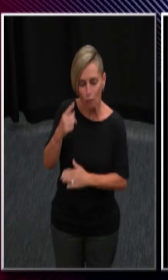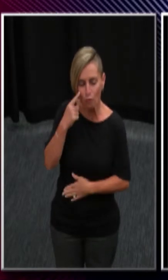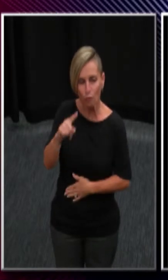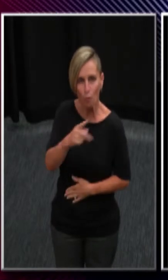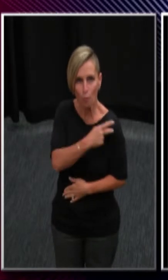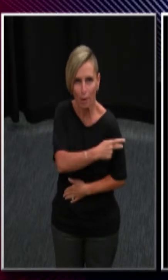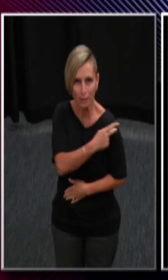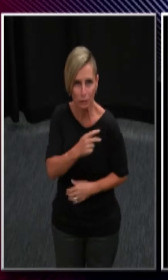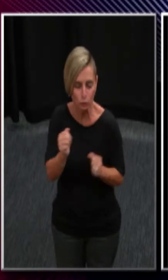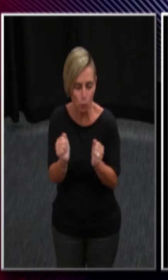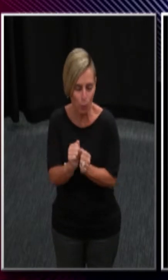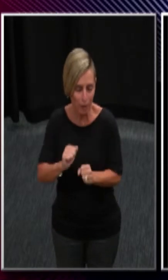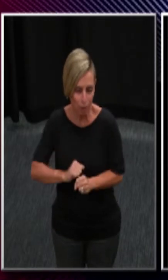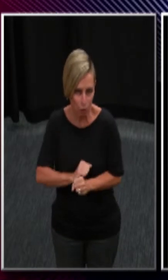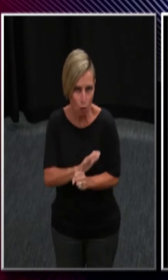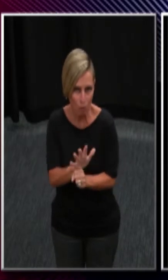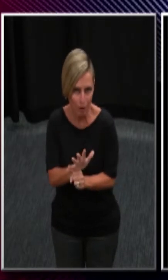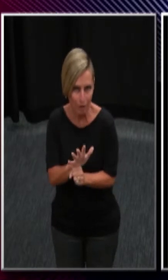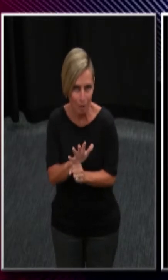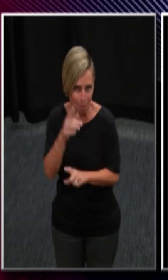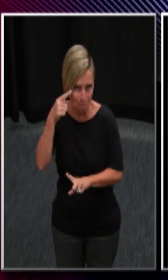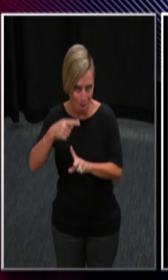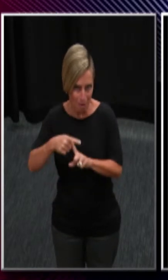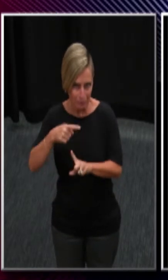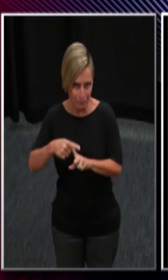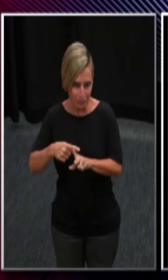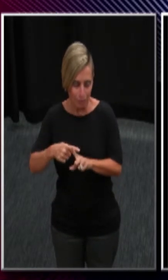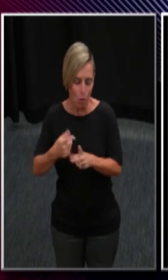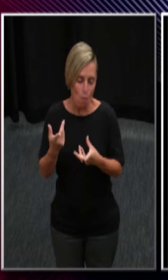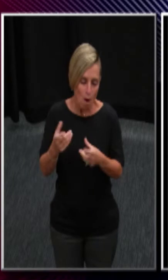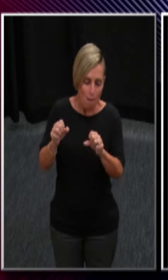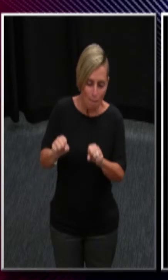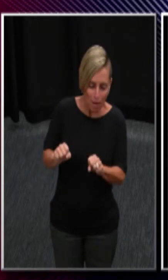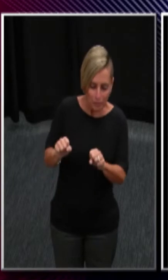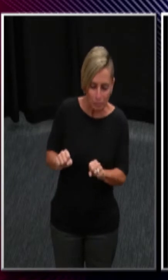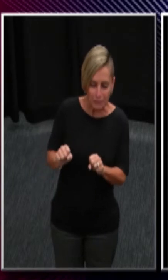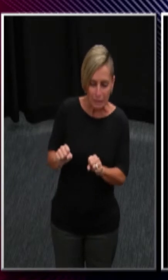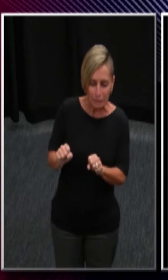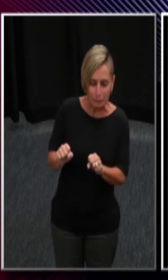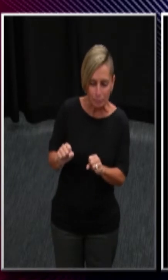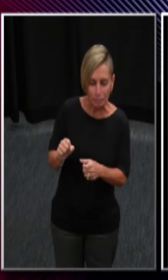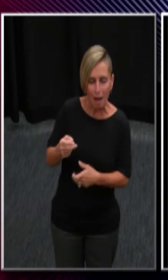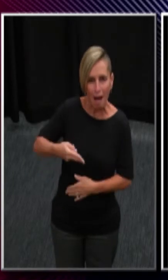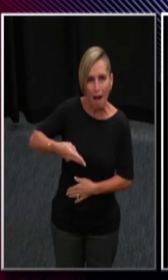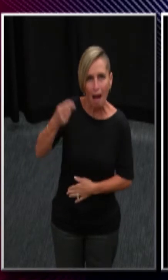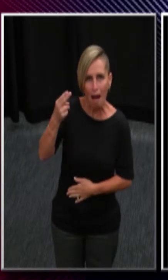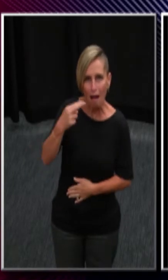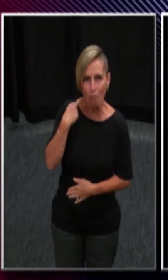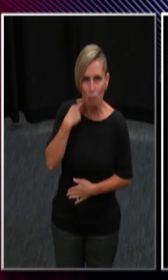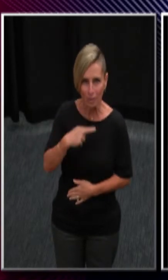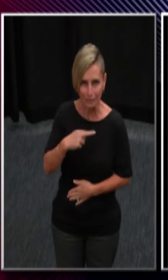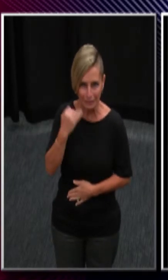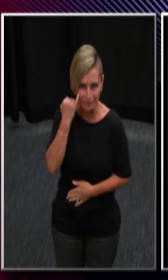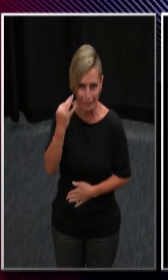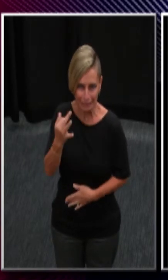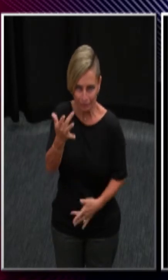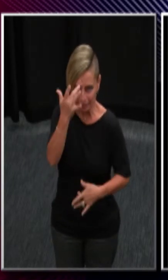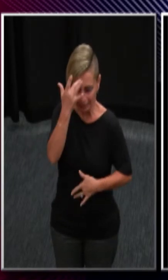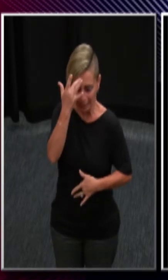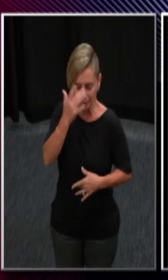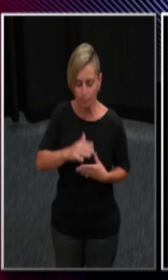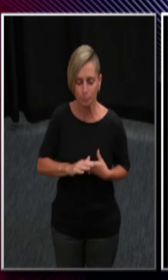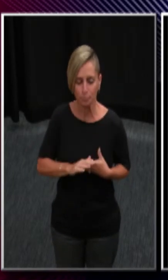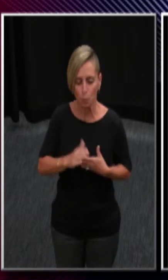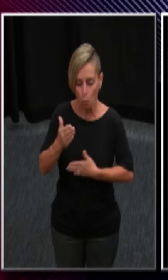diagnosed with COVID-19 or are considered high risk if infected. Of course, walk-ins